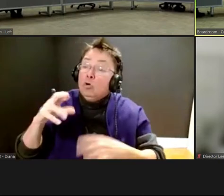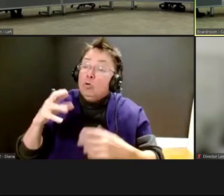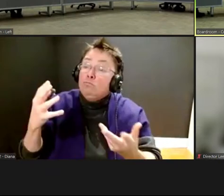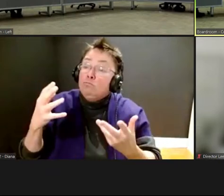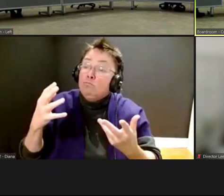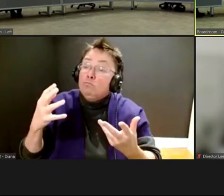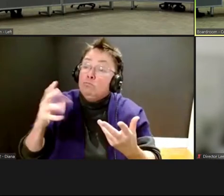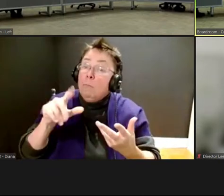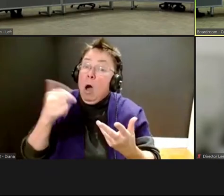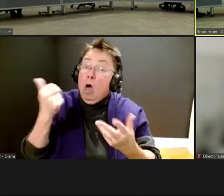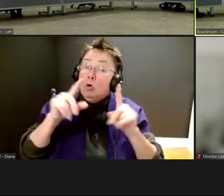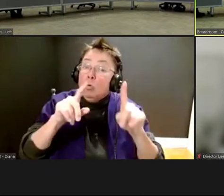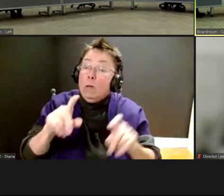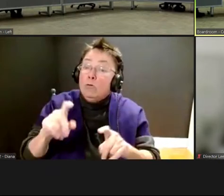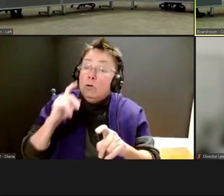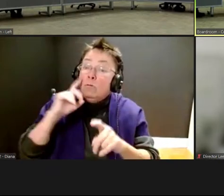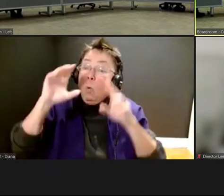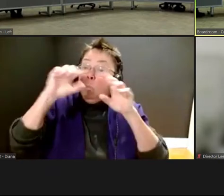afternoon.